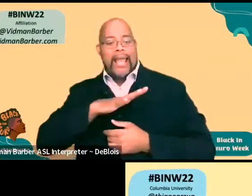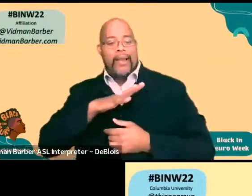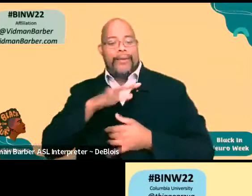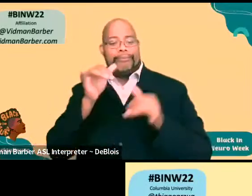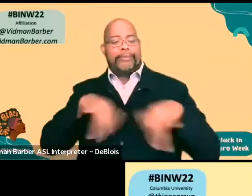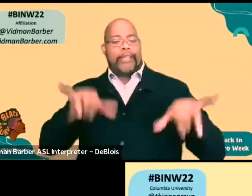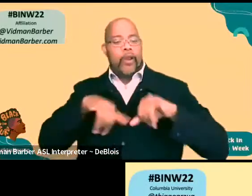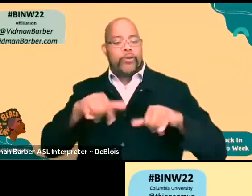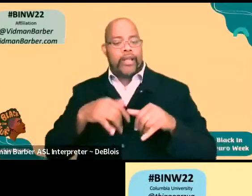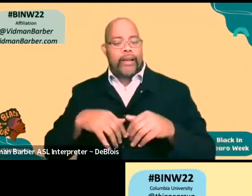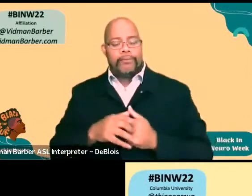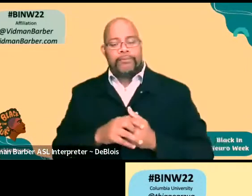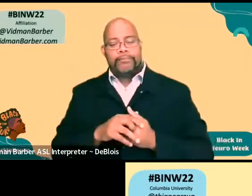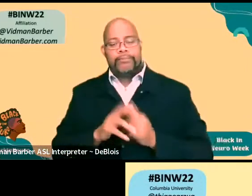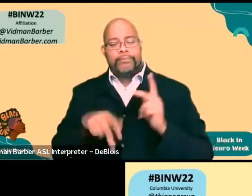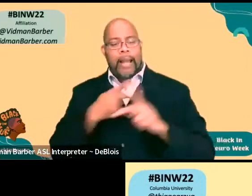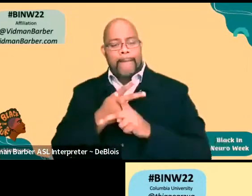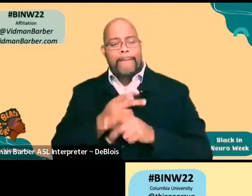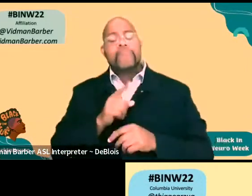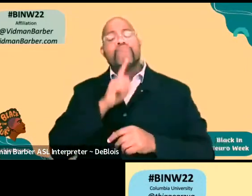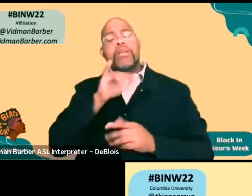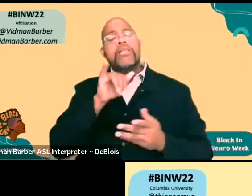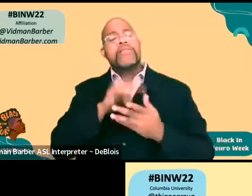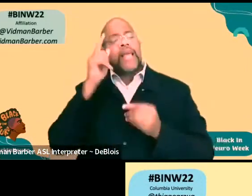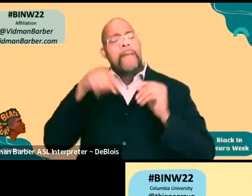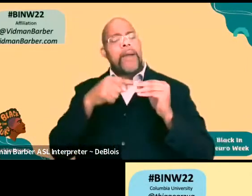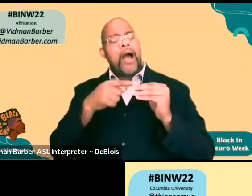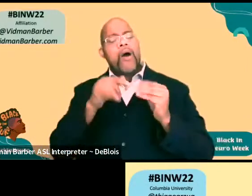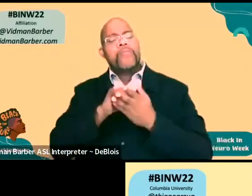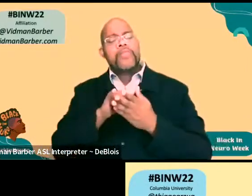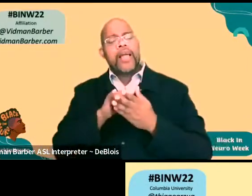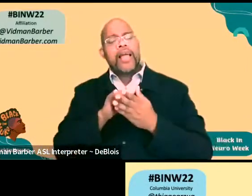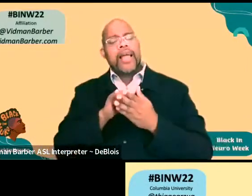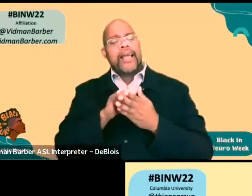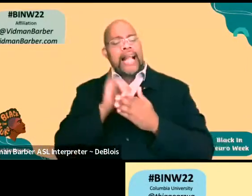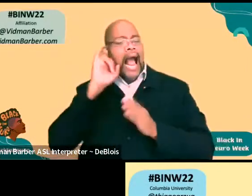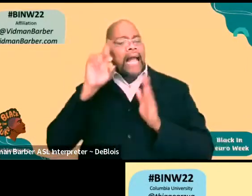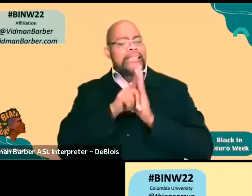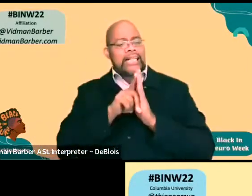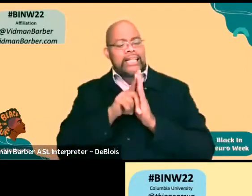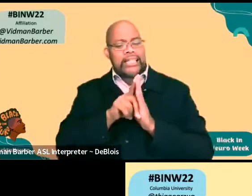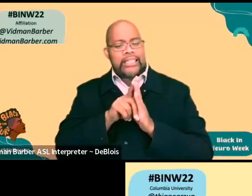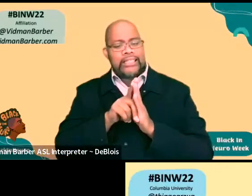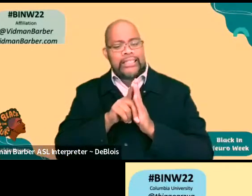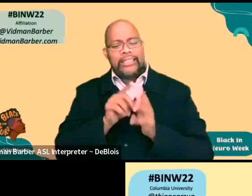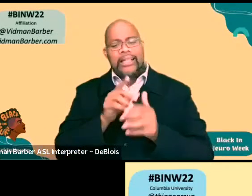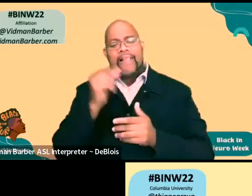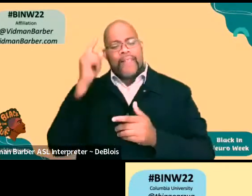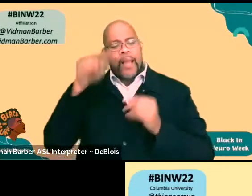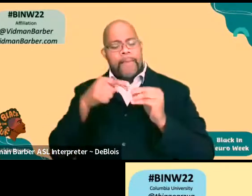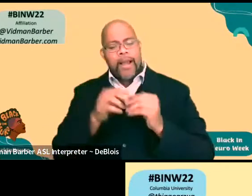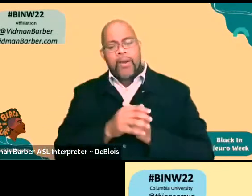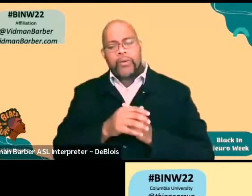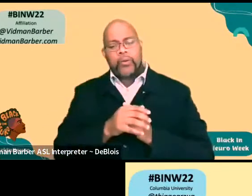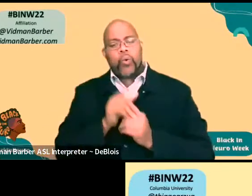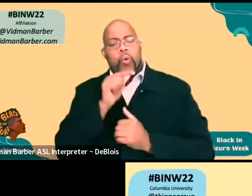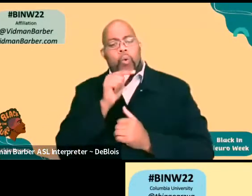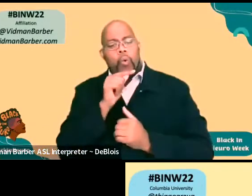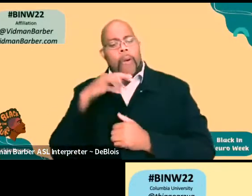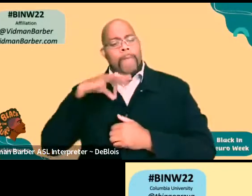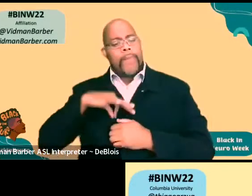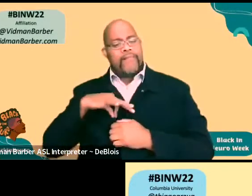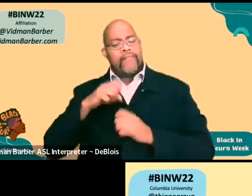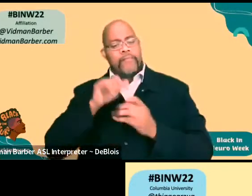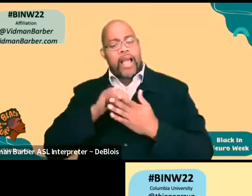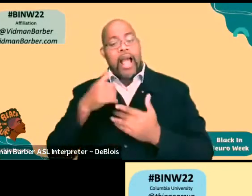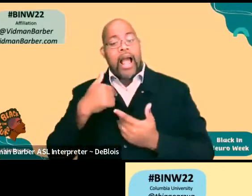And so it's really about thinking about the margins of identity and thinking about like who would benefit from